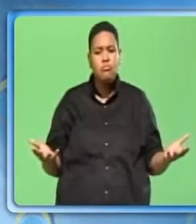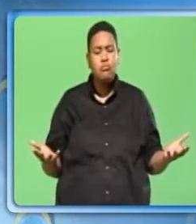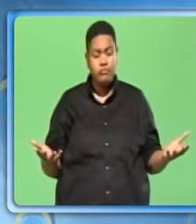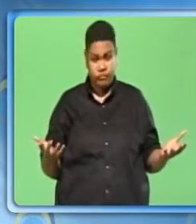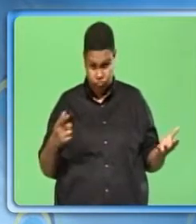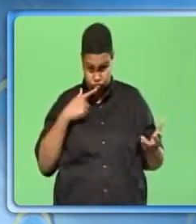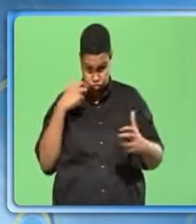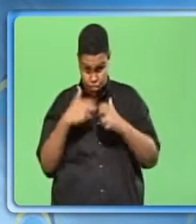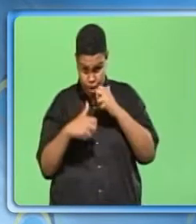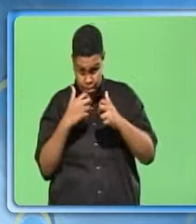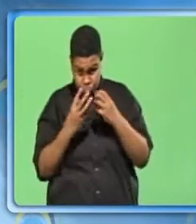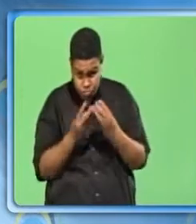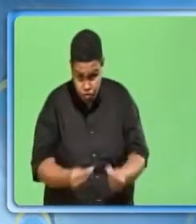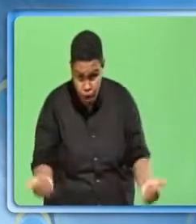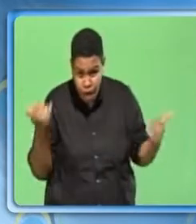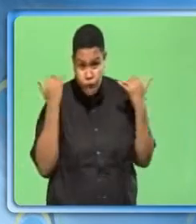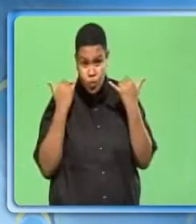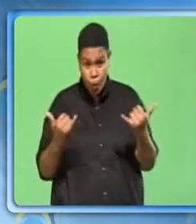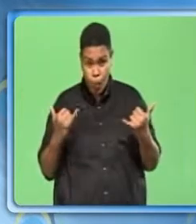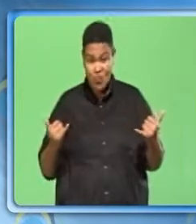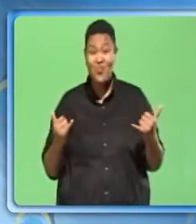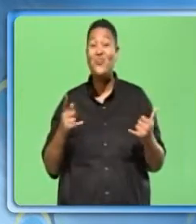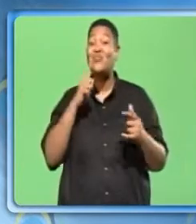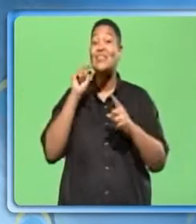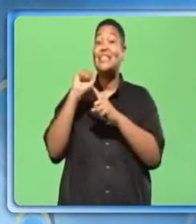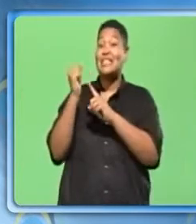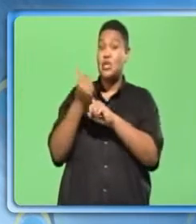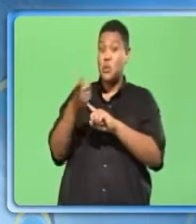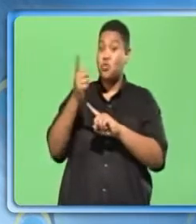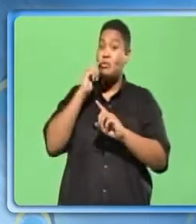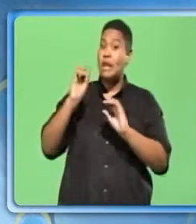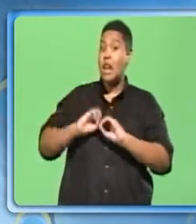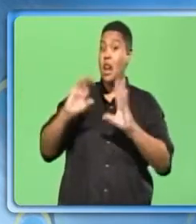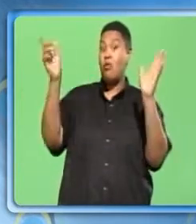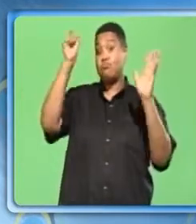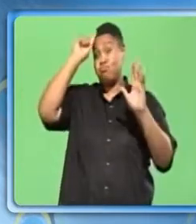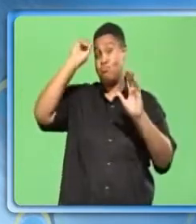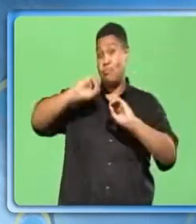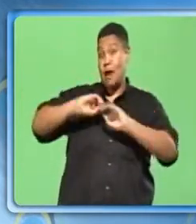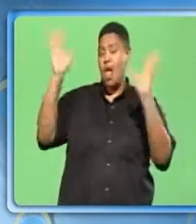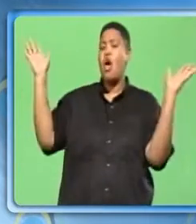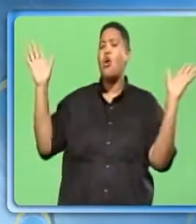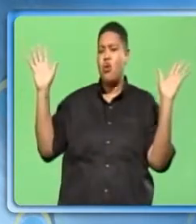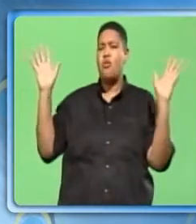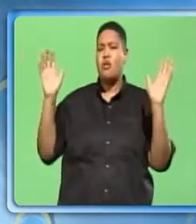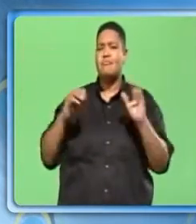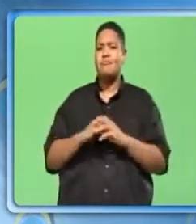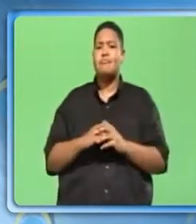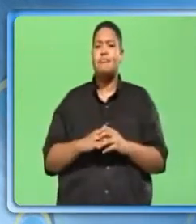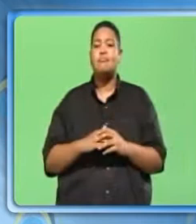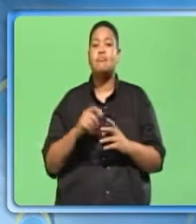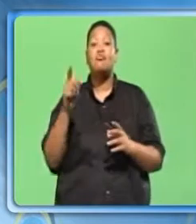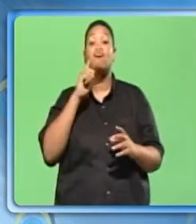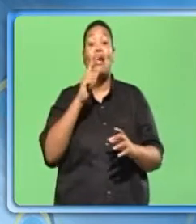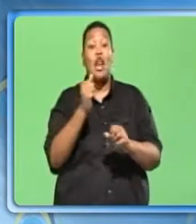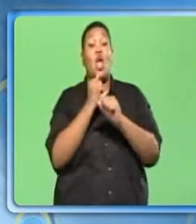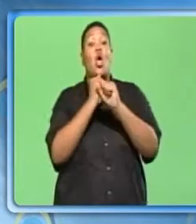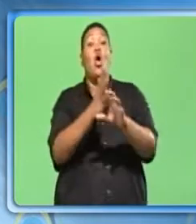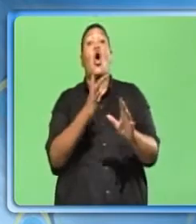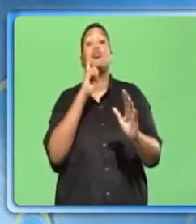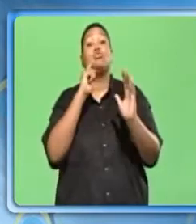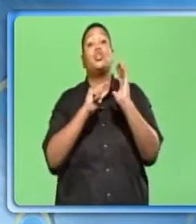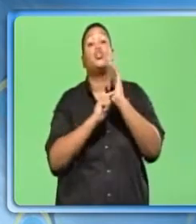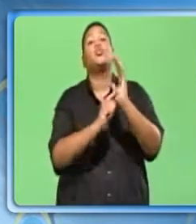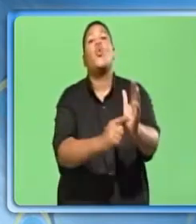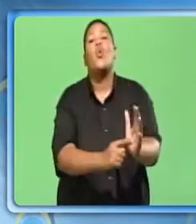Is the problem solved? Is the situation clearly understood? Has the cause been